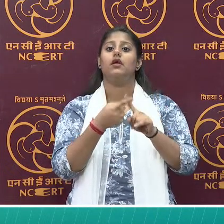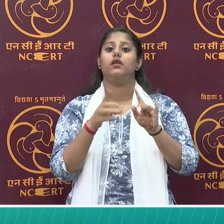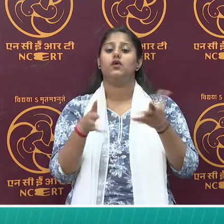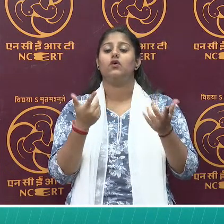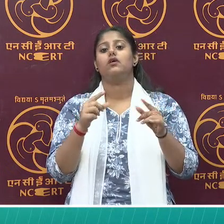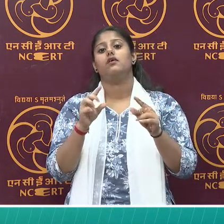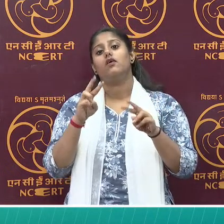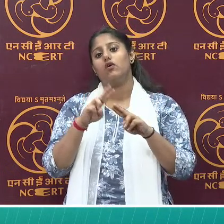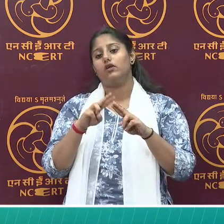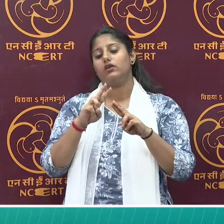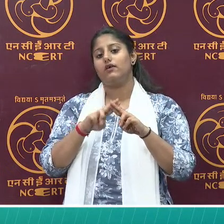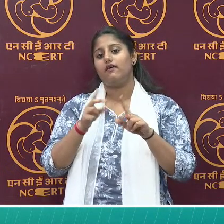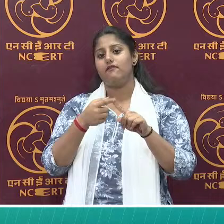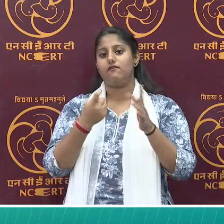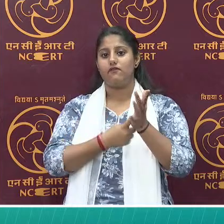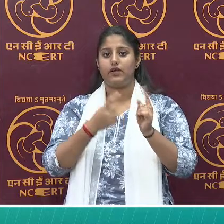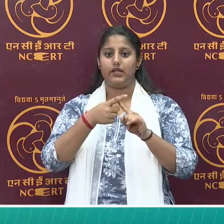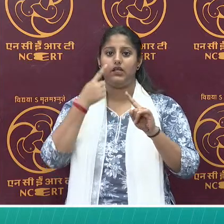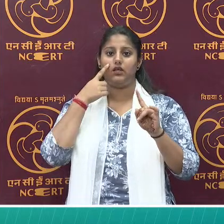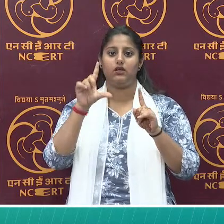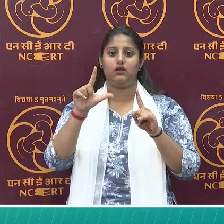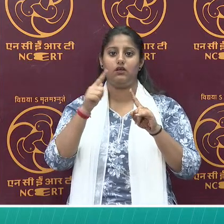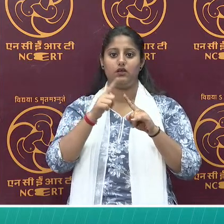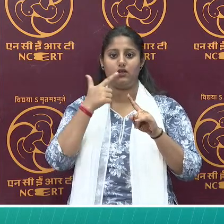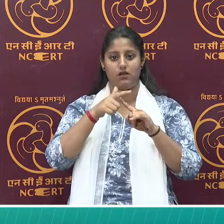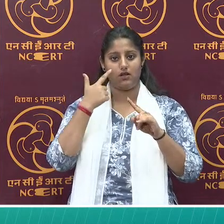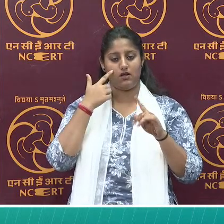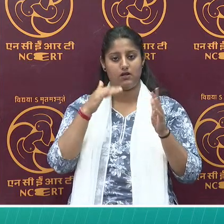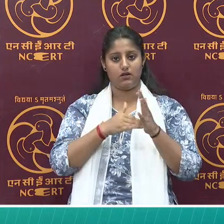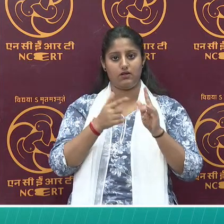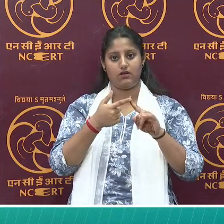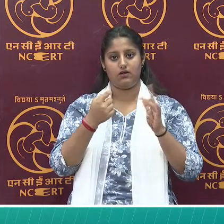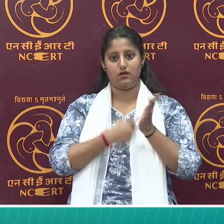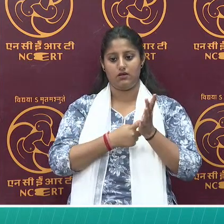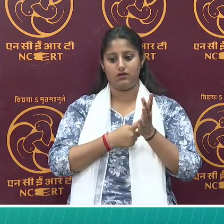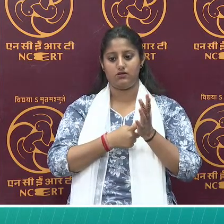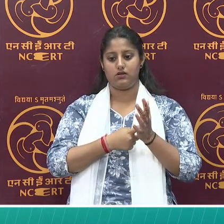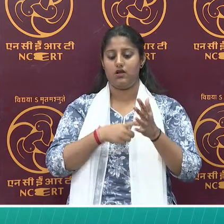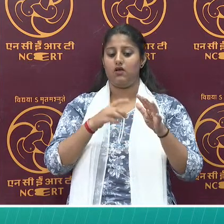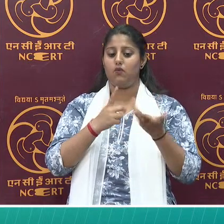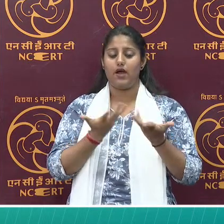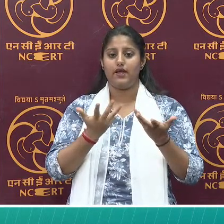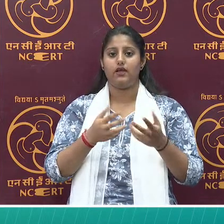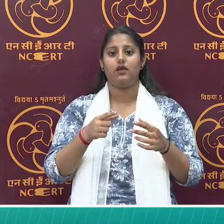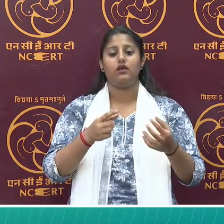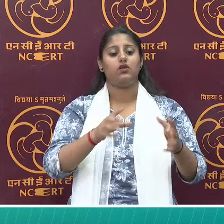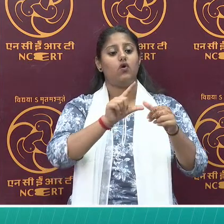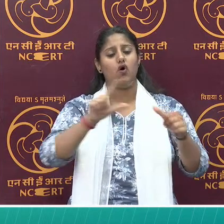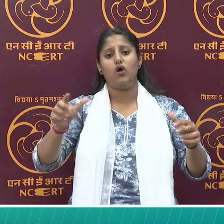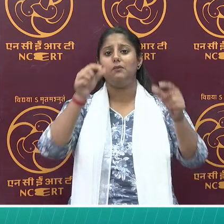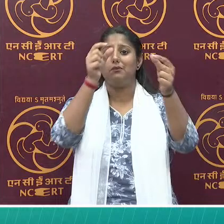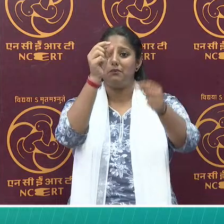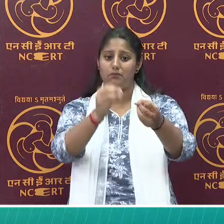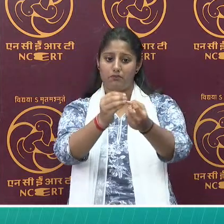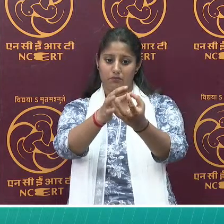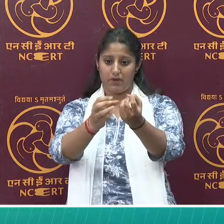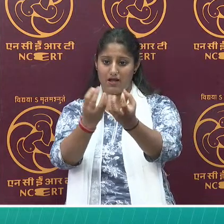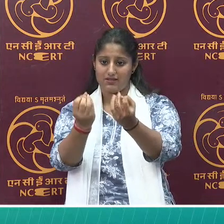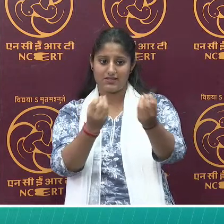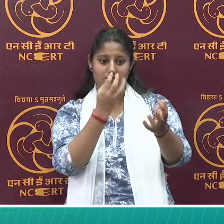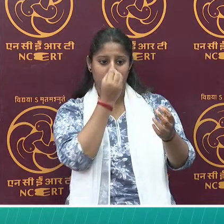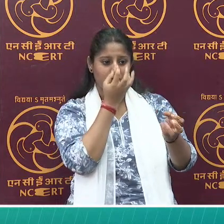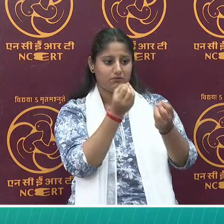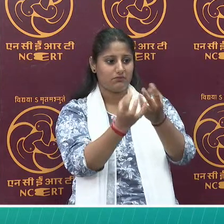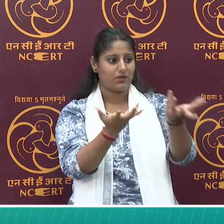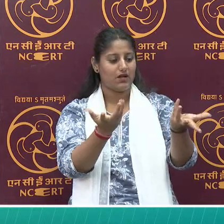that required? Because seed needs nourishment, our plant needs nourishment. So from where the